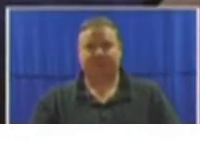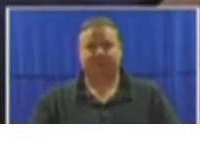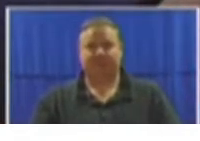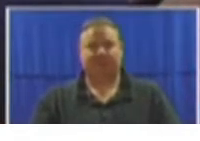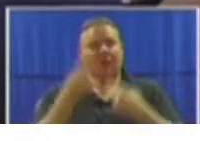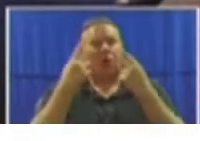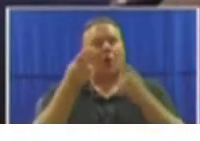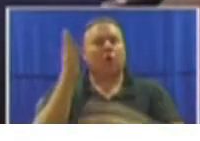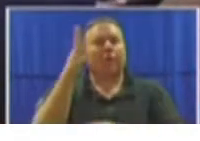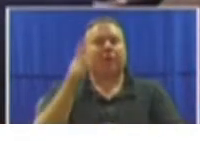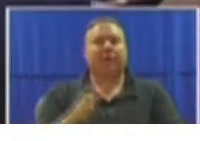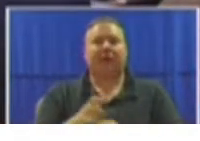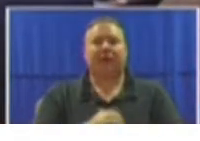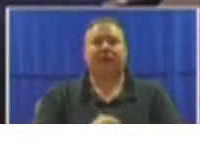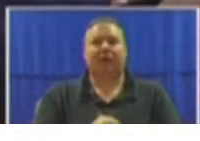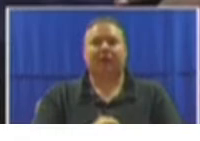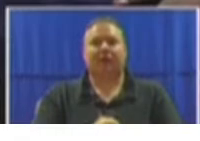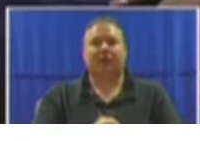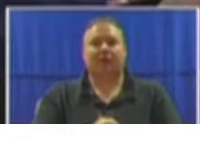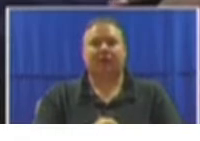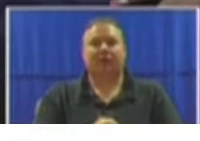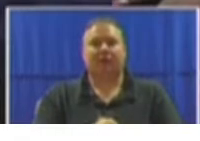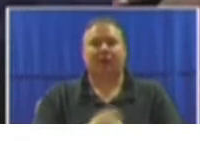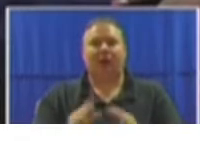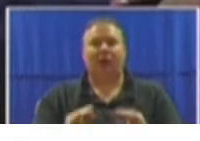Honorable Speaker, it is with deep...